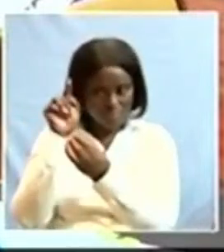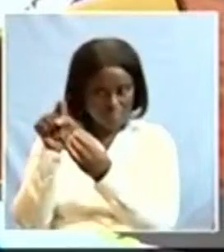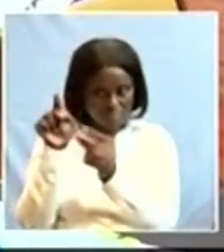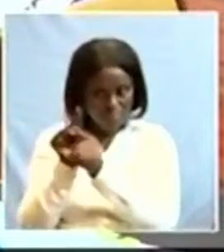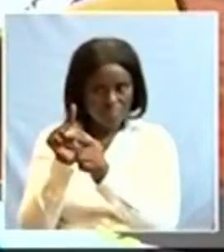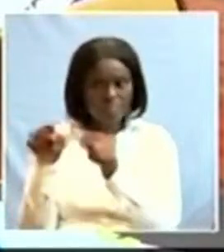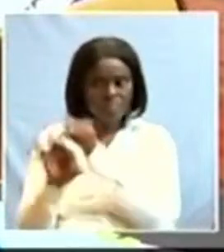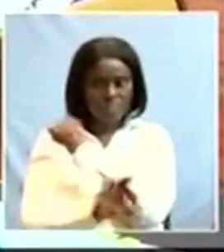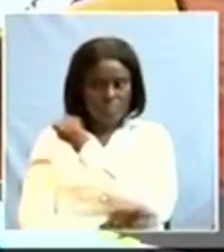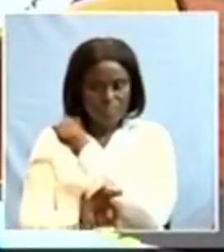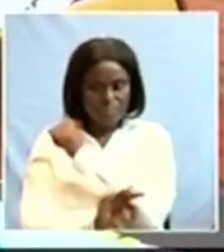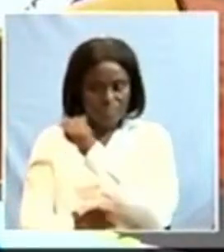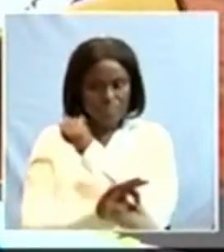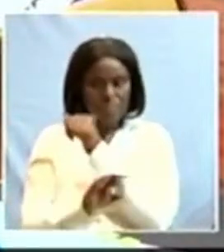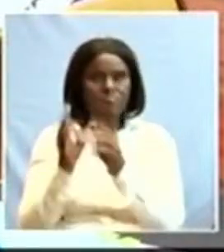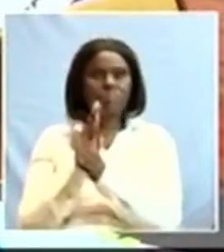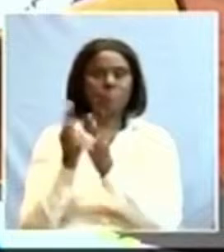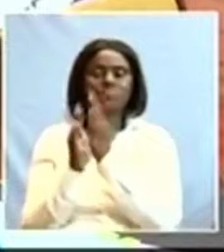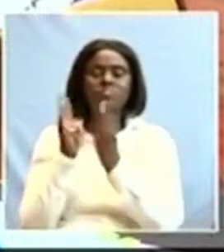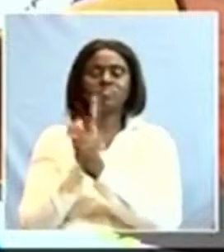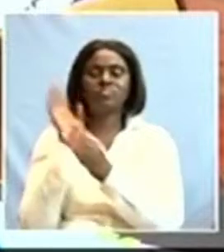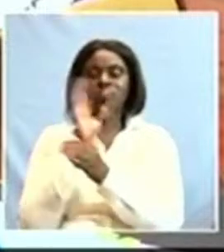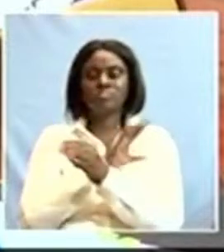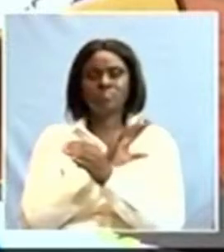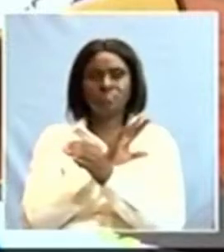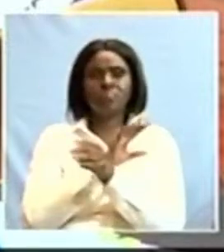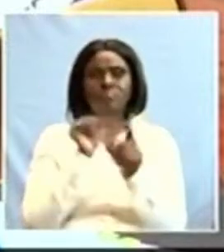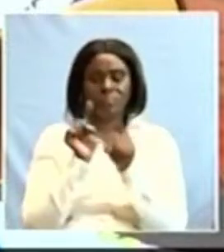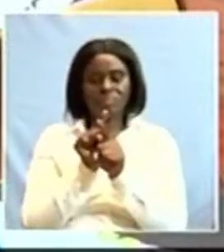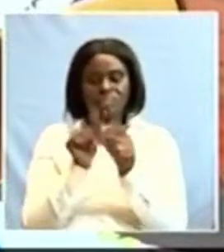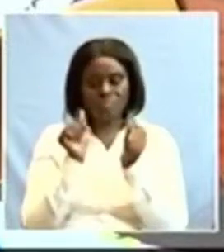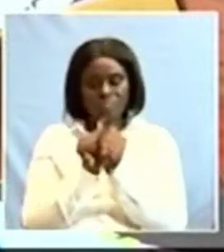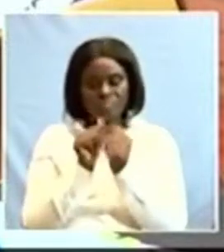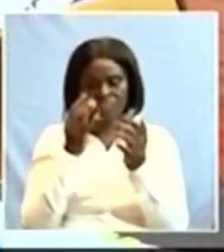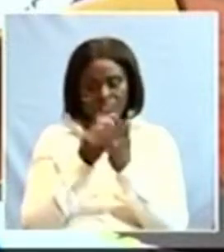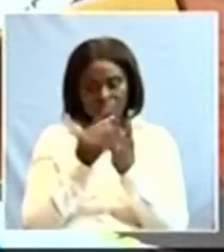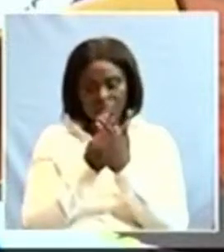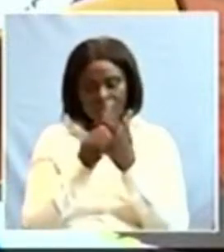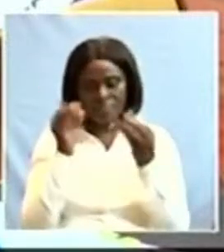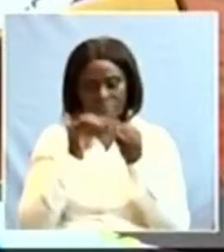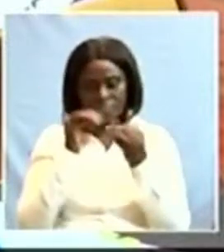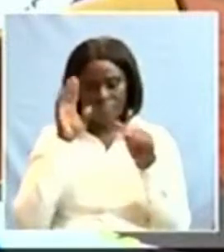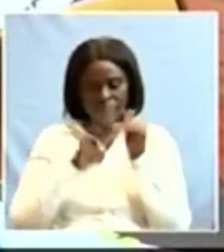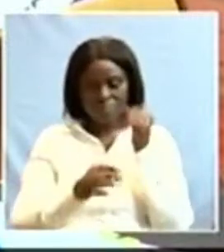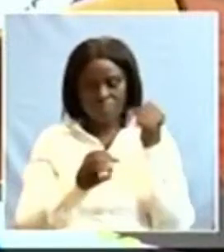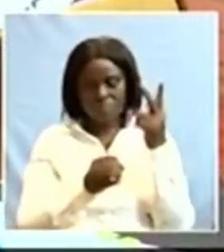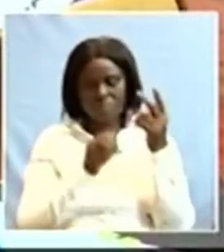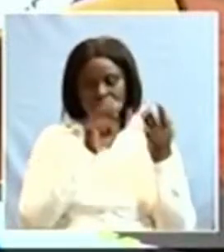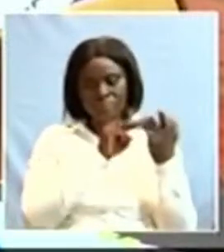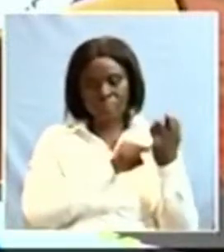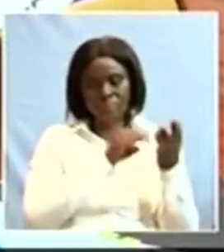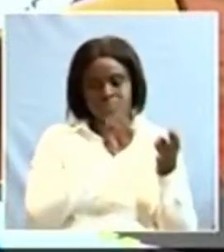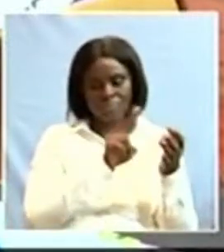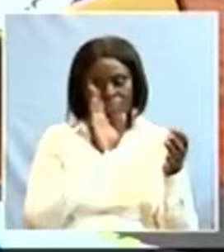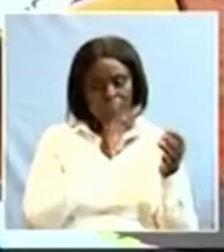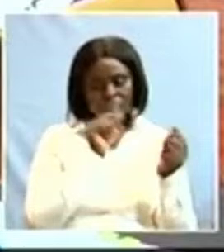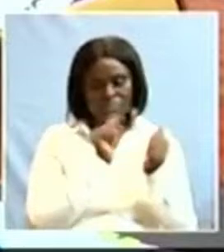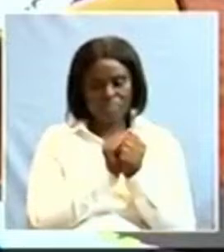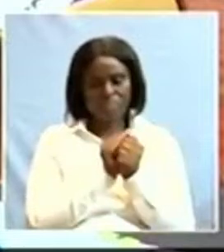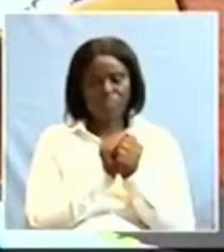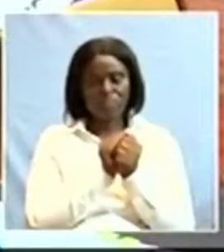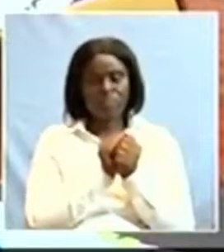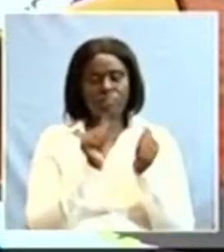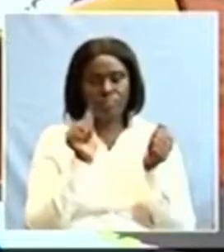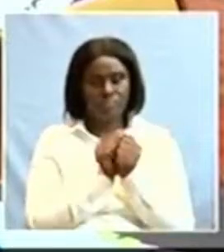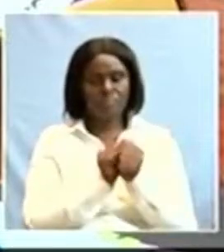the foundation was done, and the amount about more than 12 million was spent in terms of